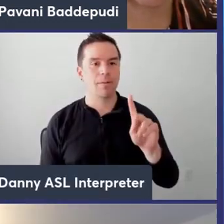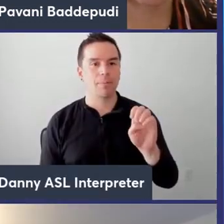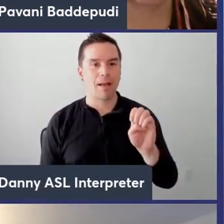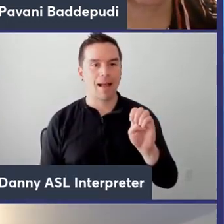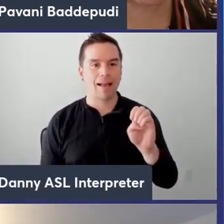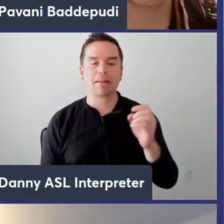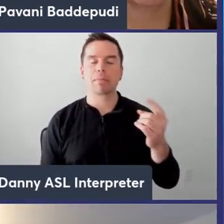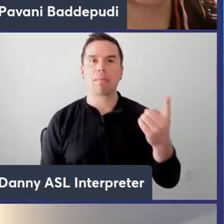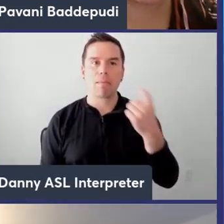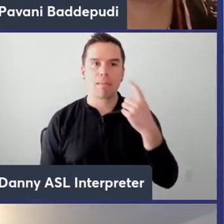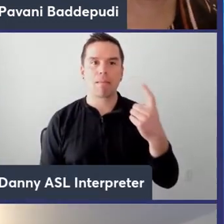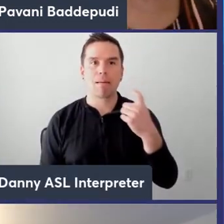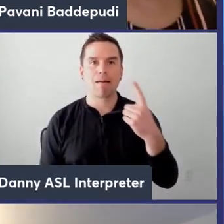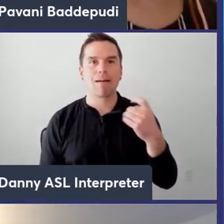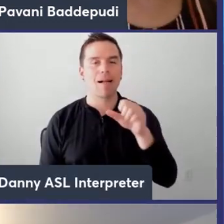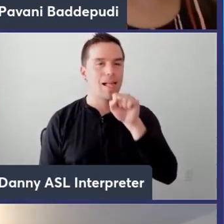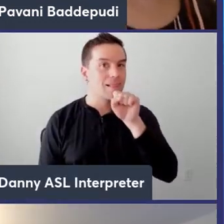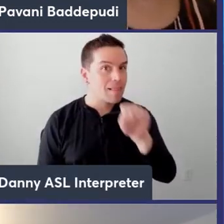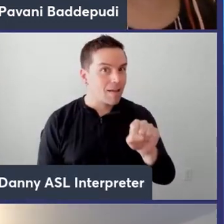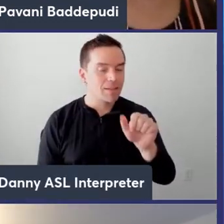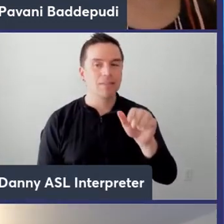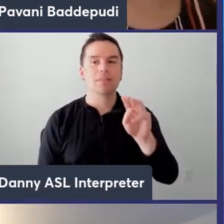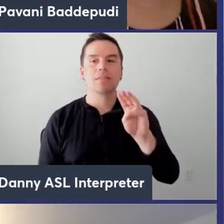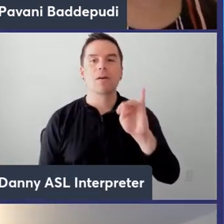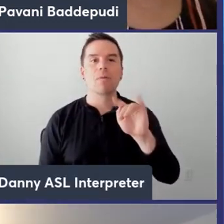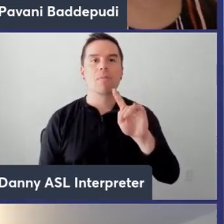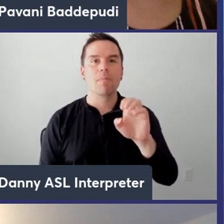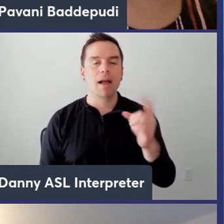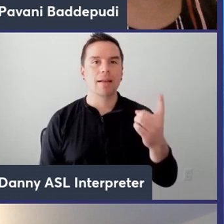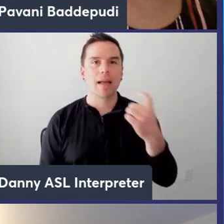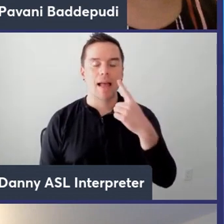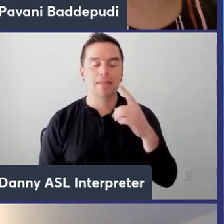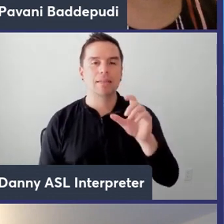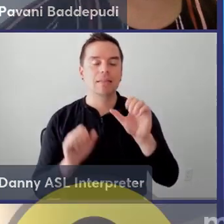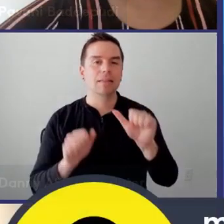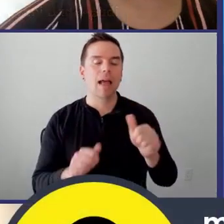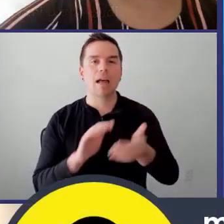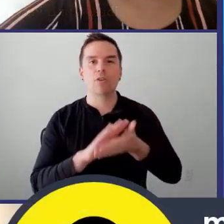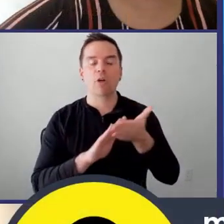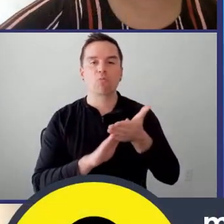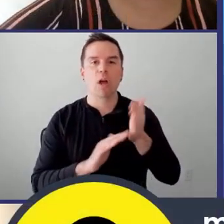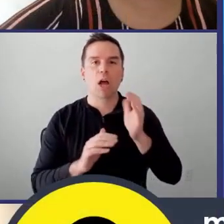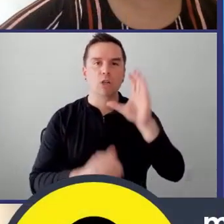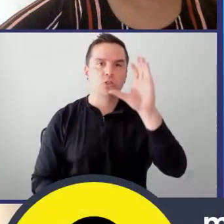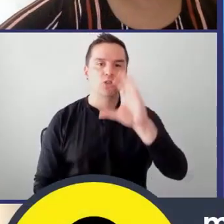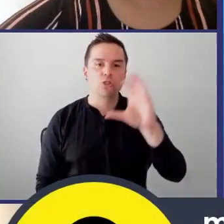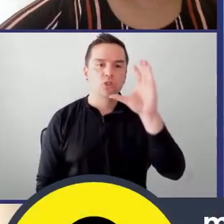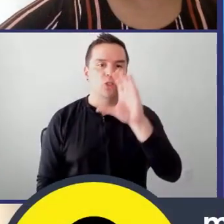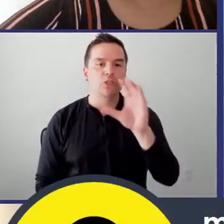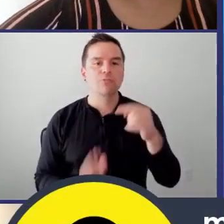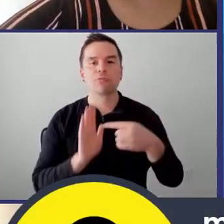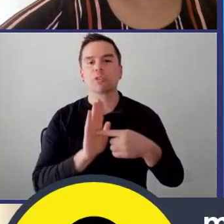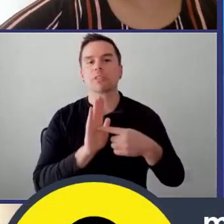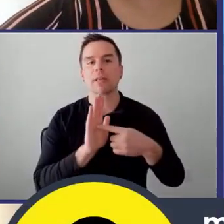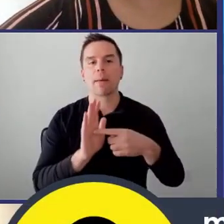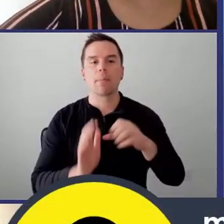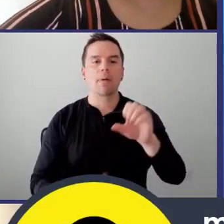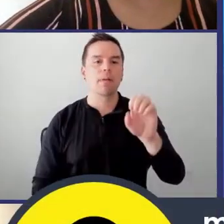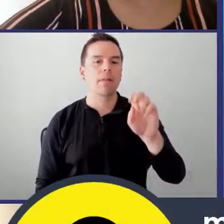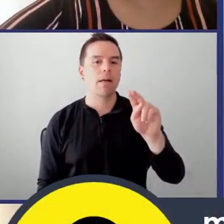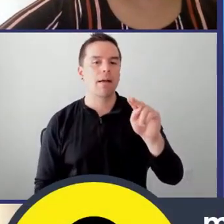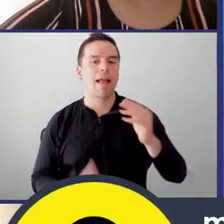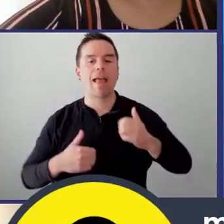it. but Mike asks, can I run a search like entertainment expenses in the last 3 months, natural language, similar